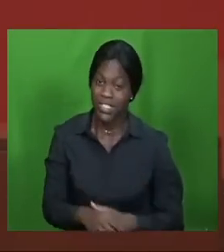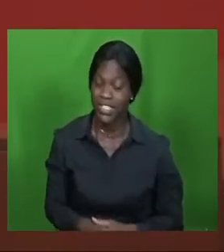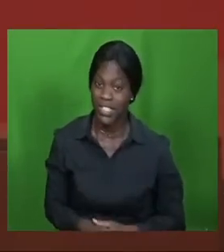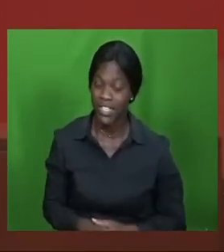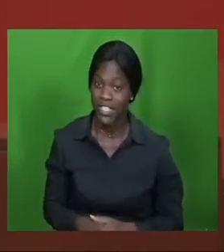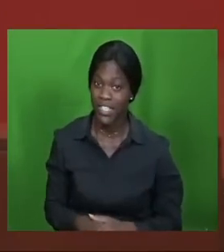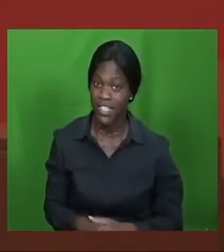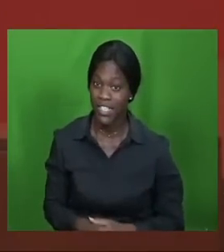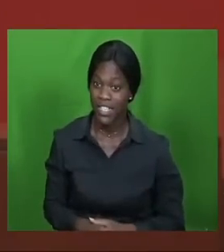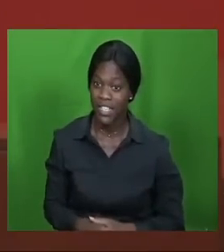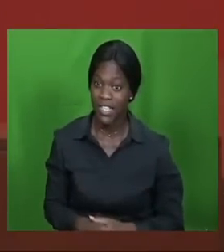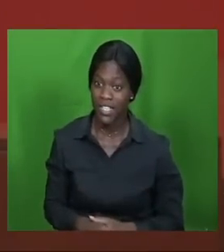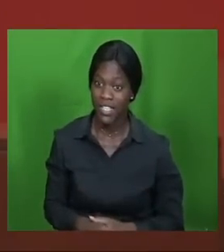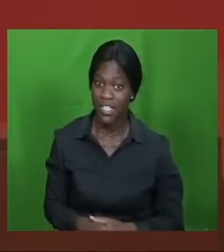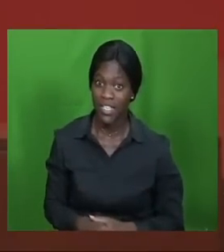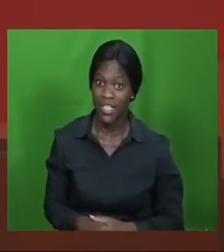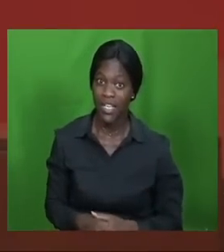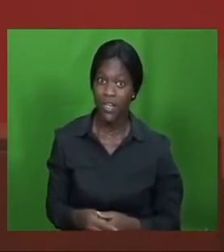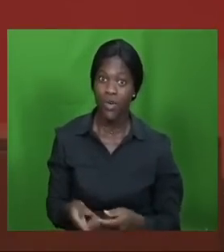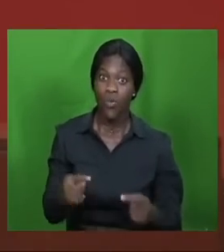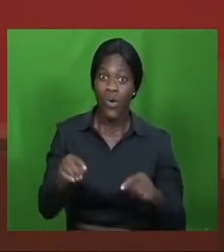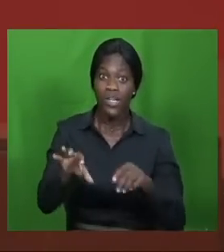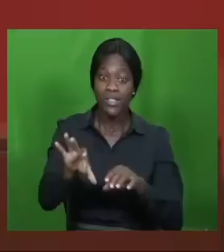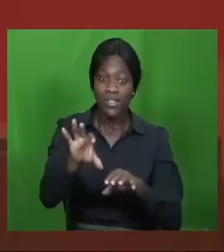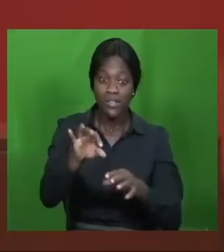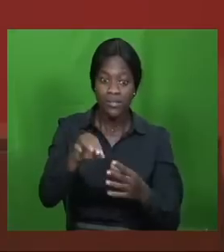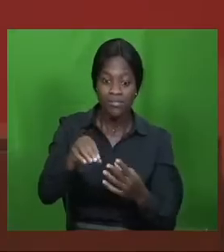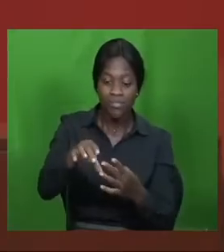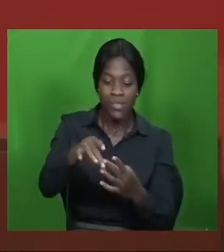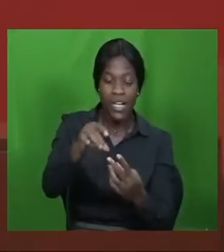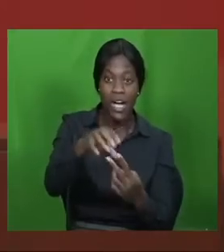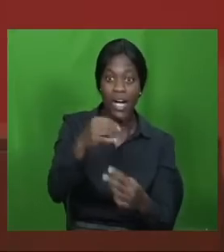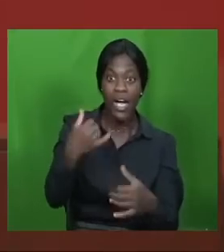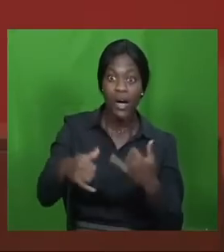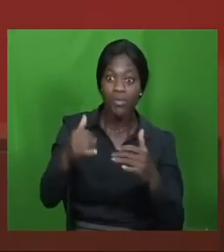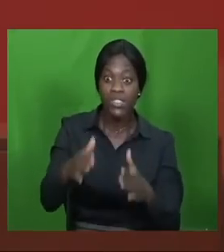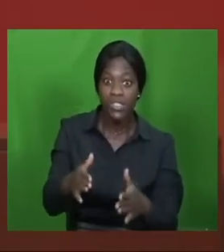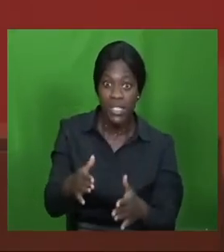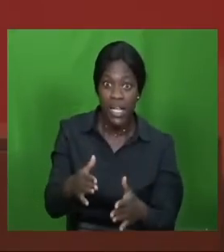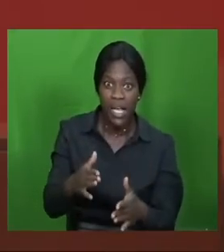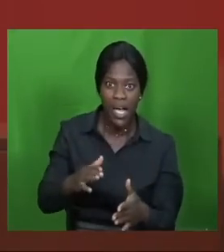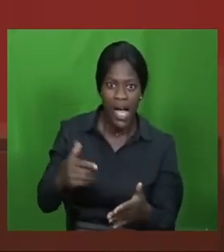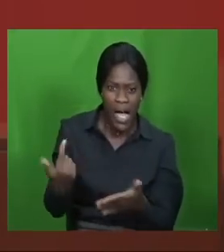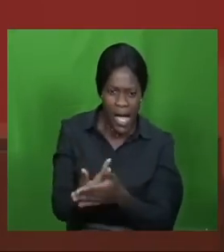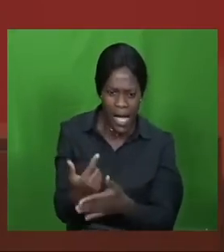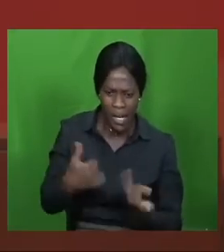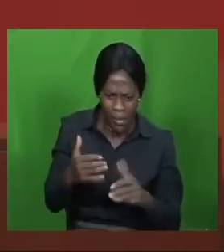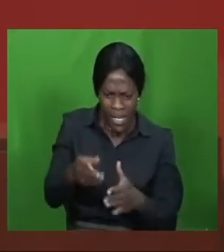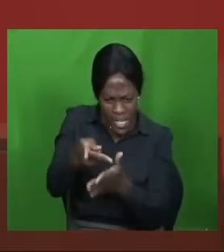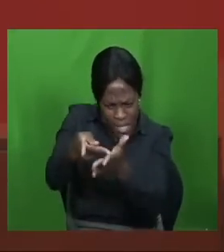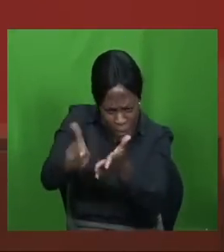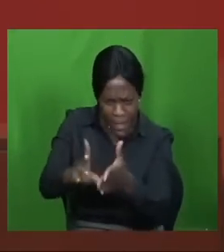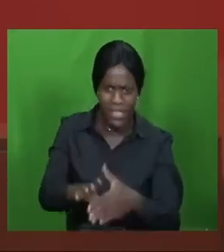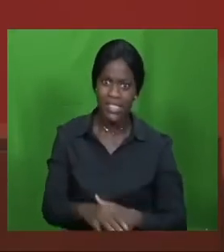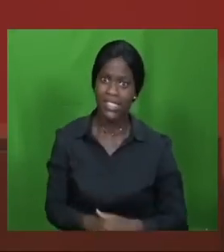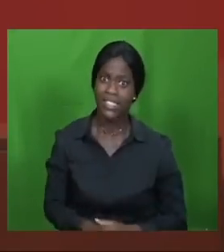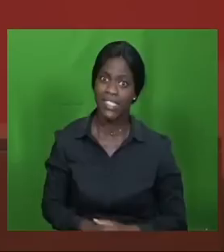day, when they counted the best players, our players were counted as among the best players.